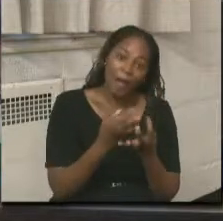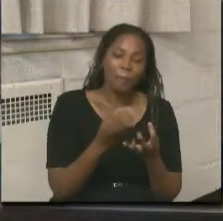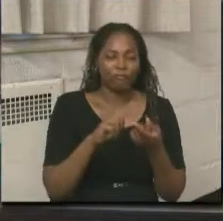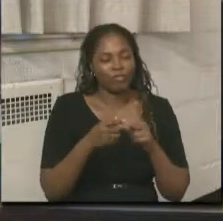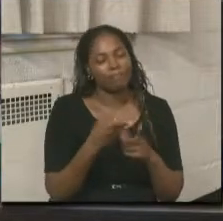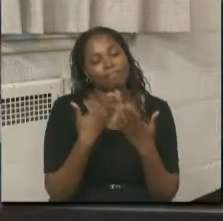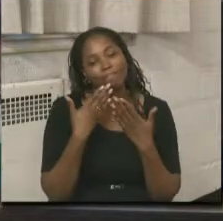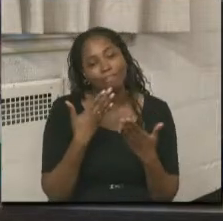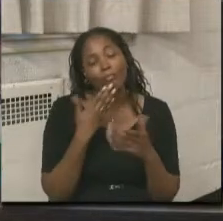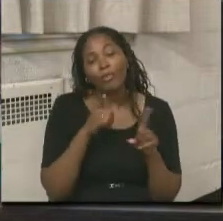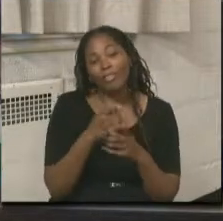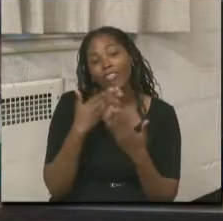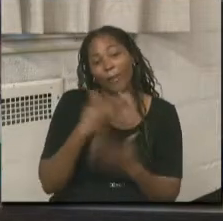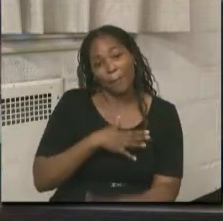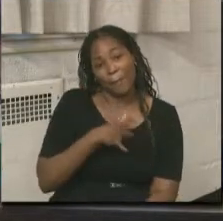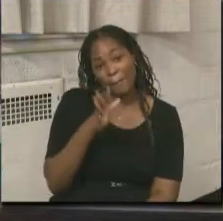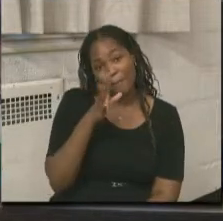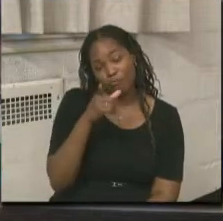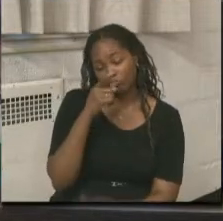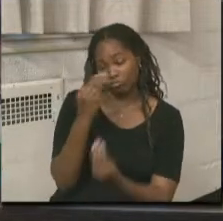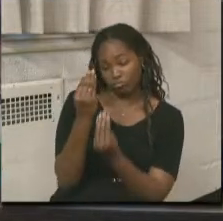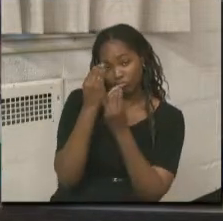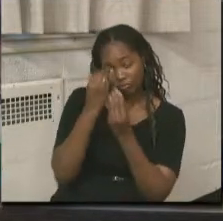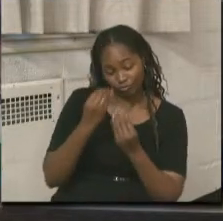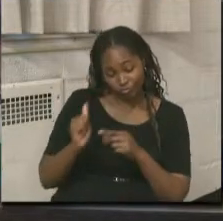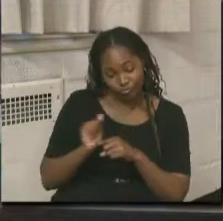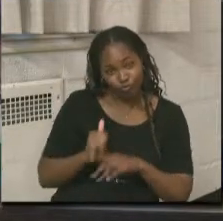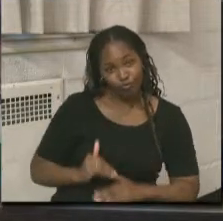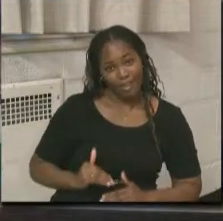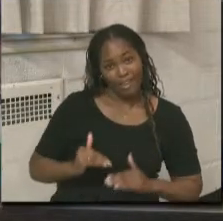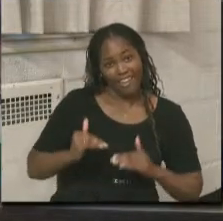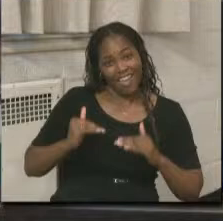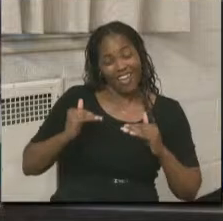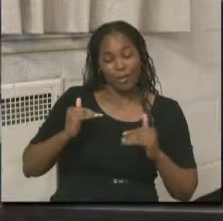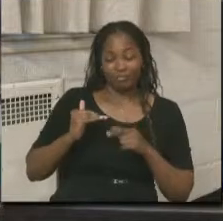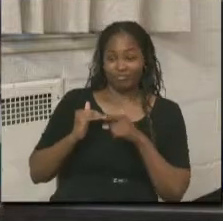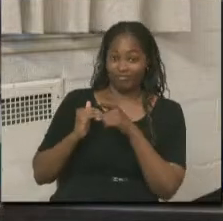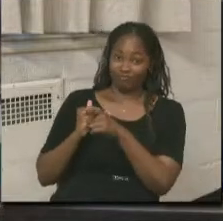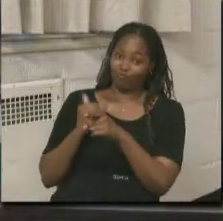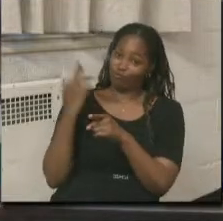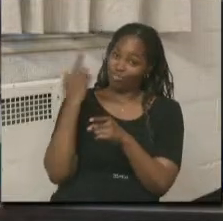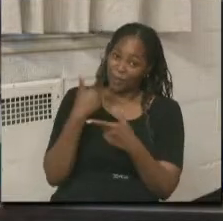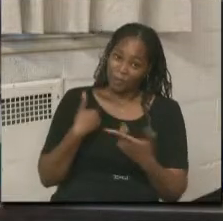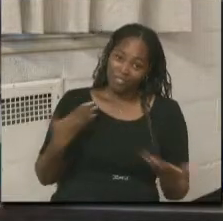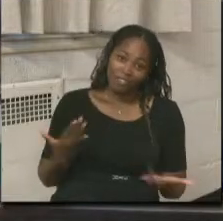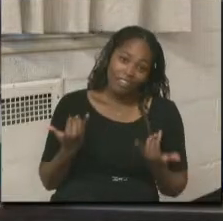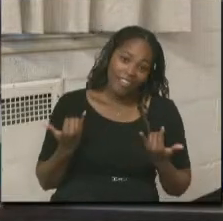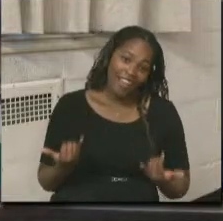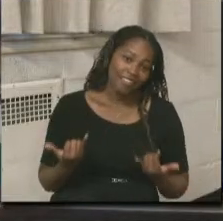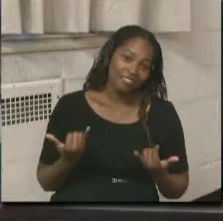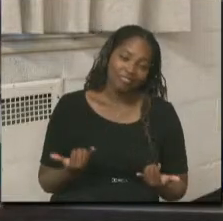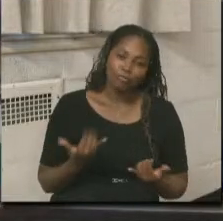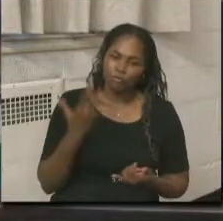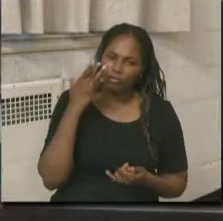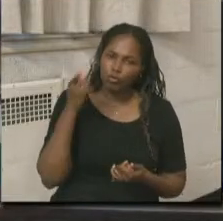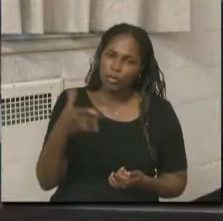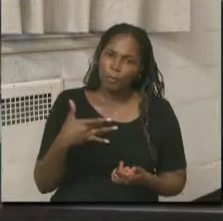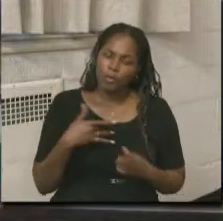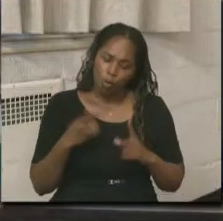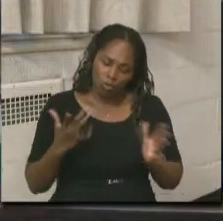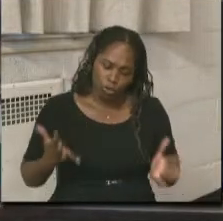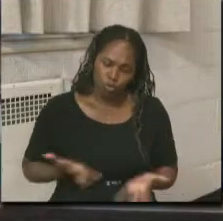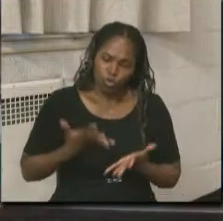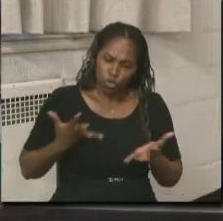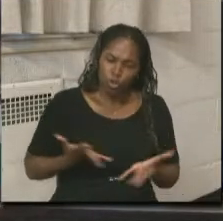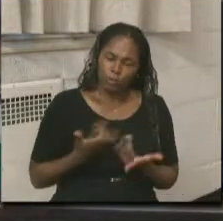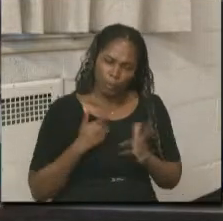who raised me and is a big part of the reason why I am here now, by always pushing me in everything I